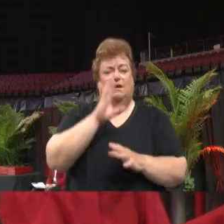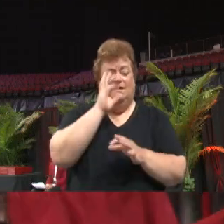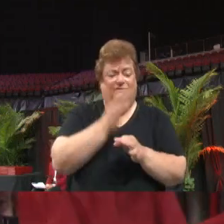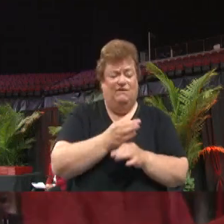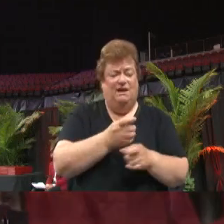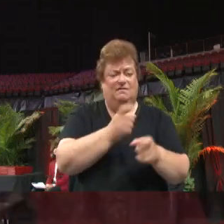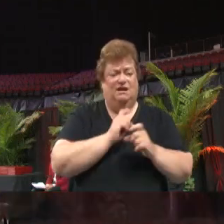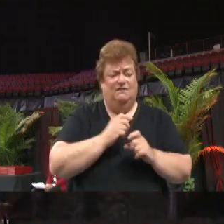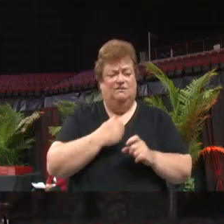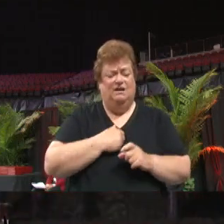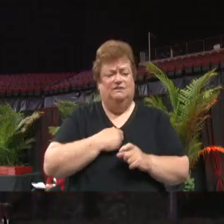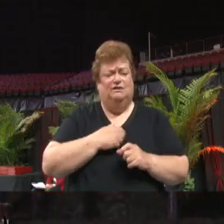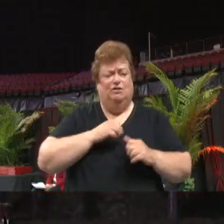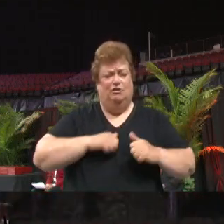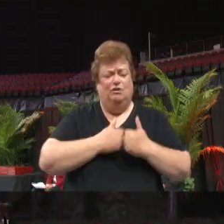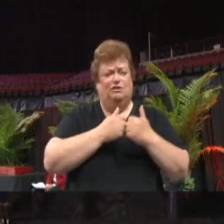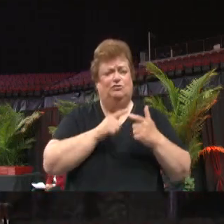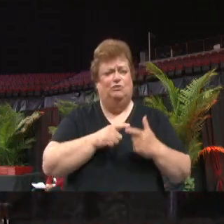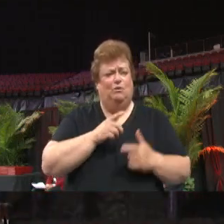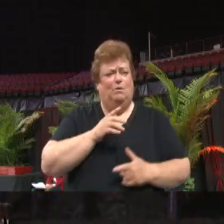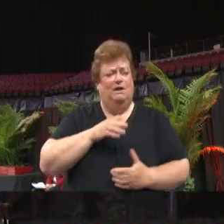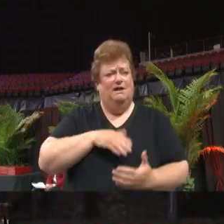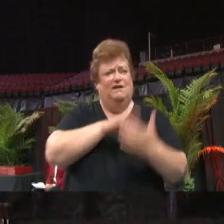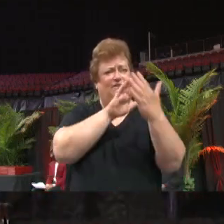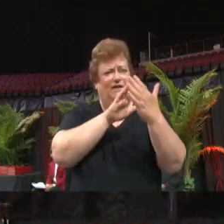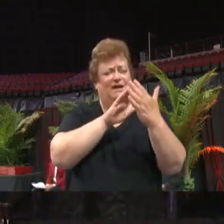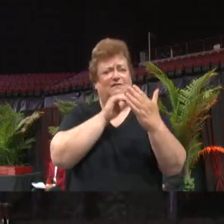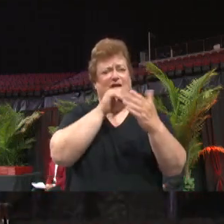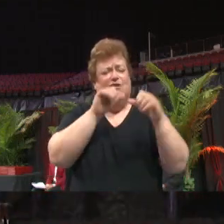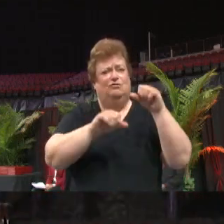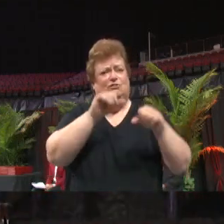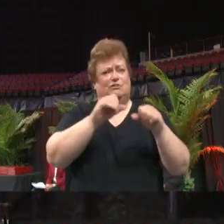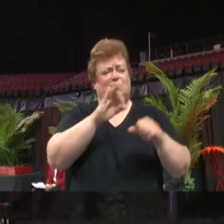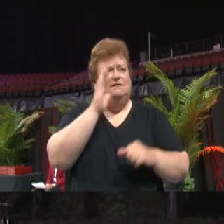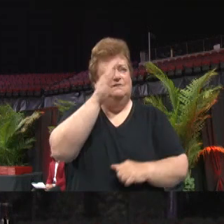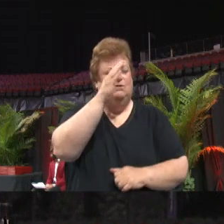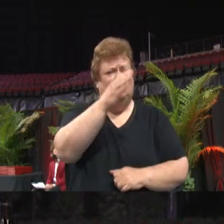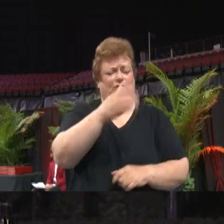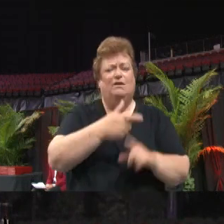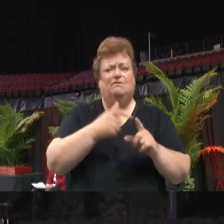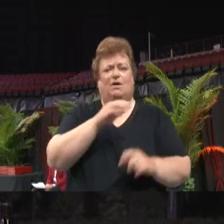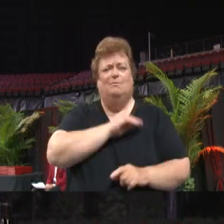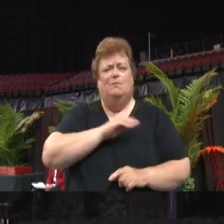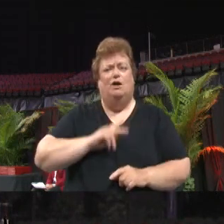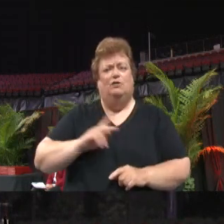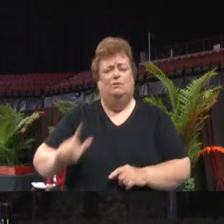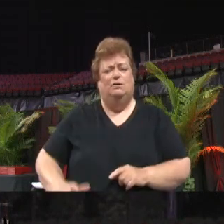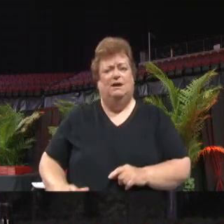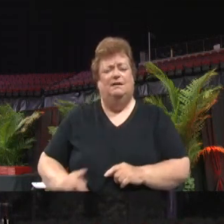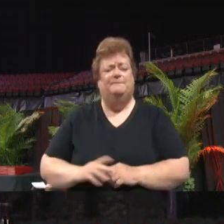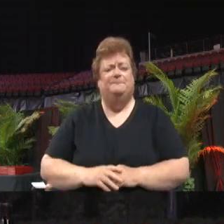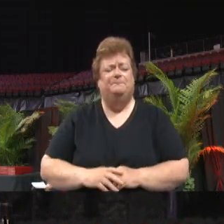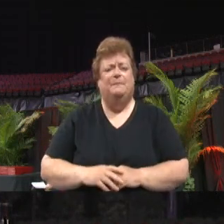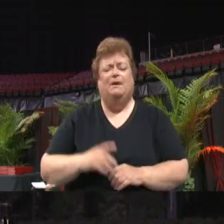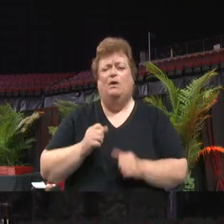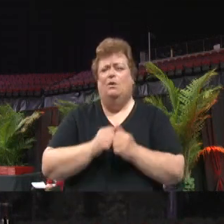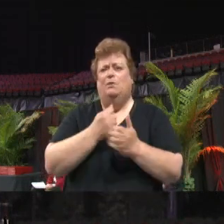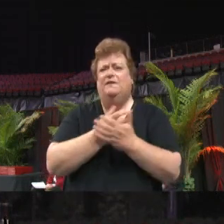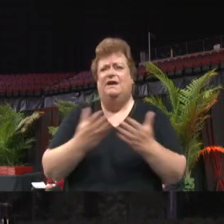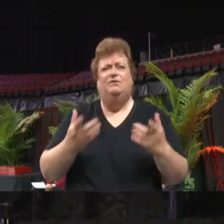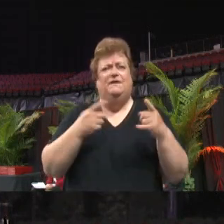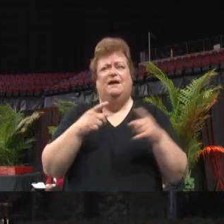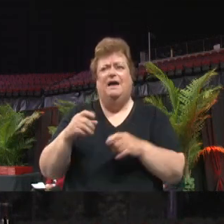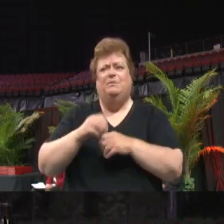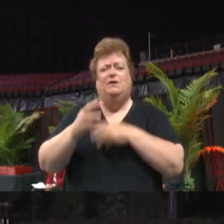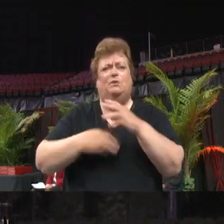courage to face the uncertainties of the future. That came from Martin Luther King Jr. With everything going on in the world, we don't know what tomorrow will